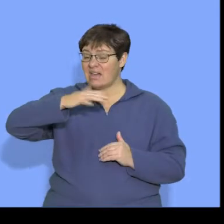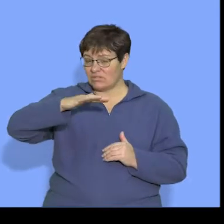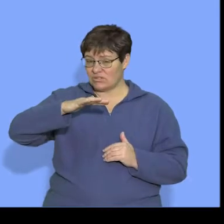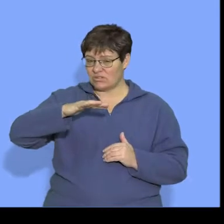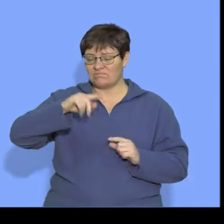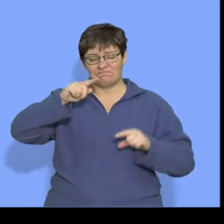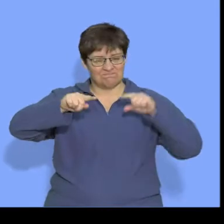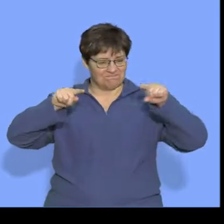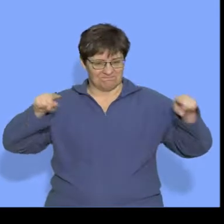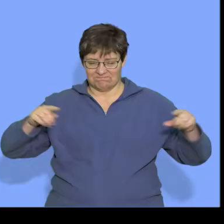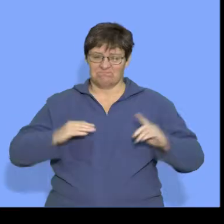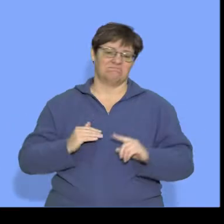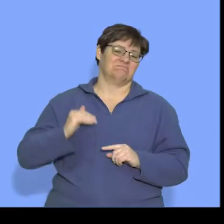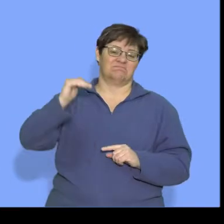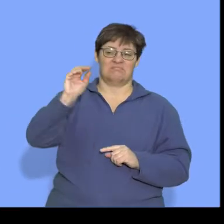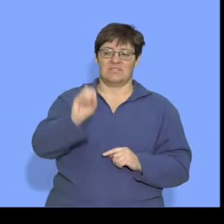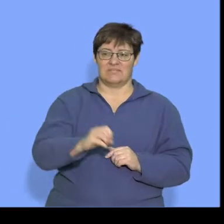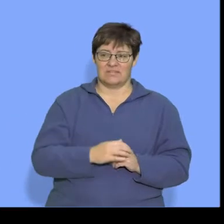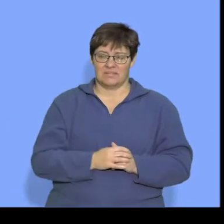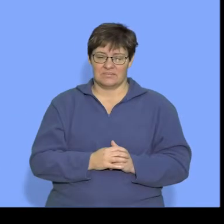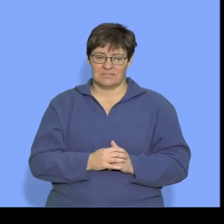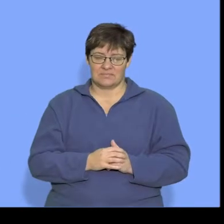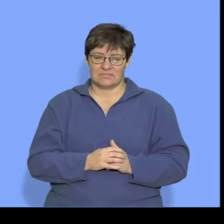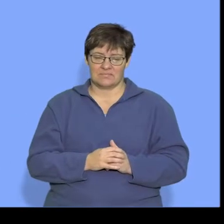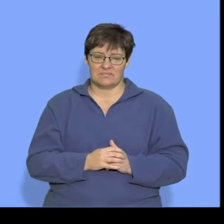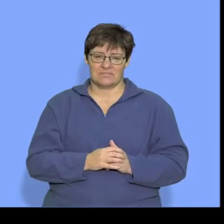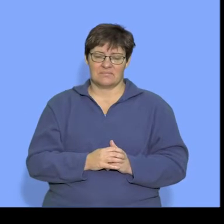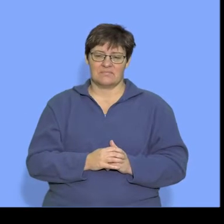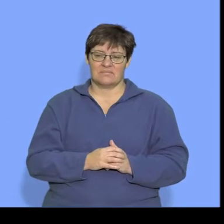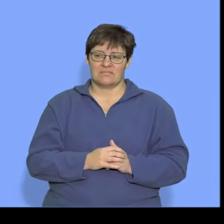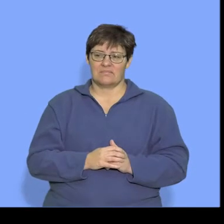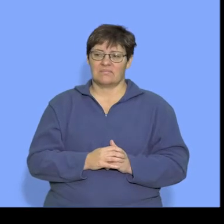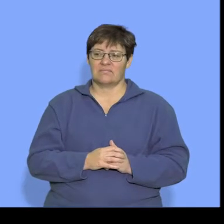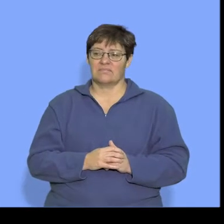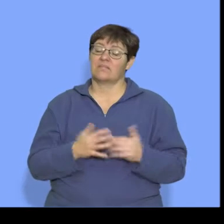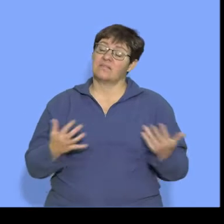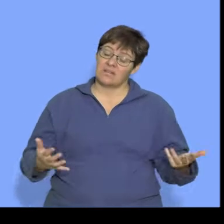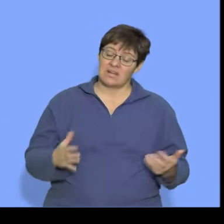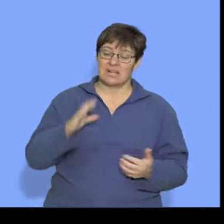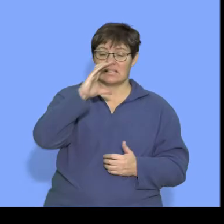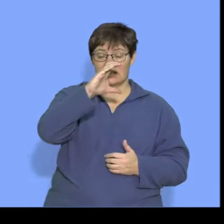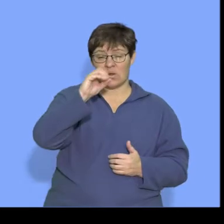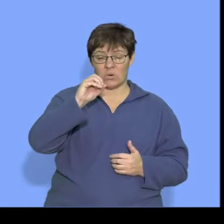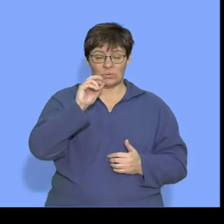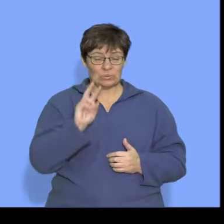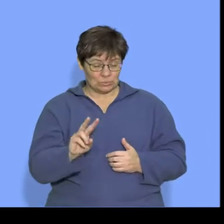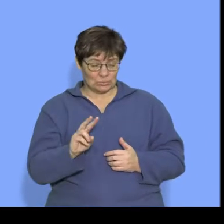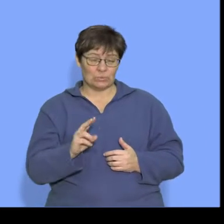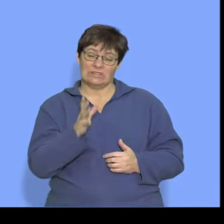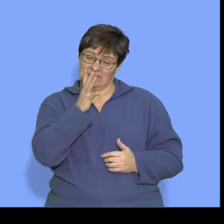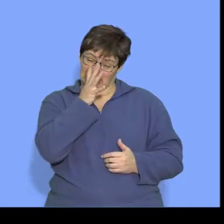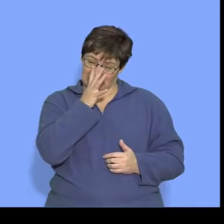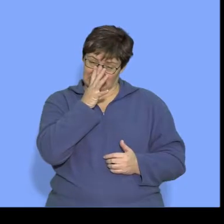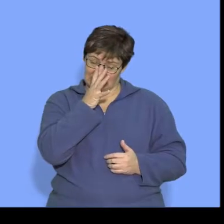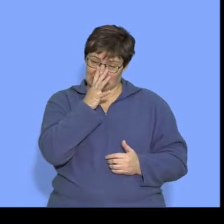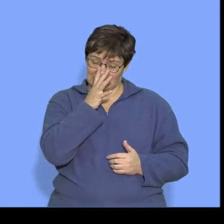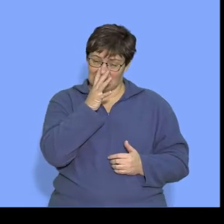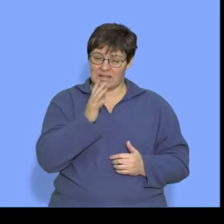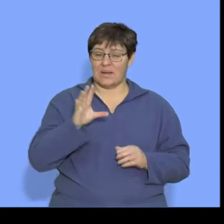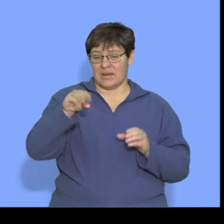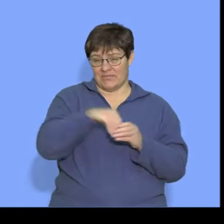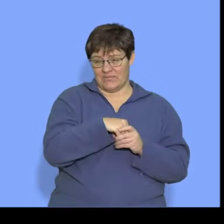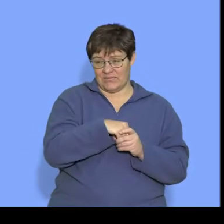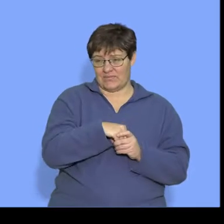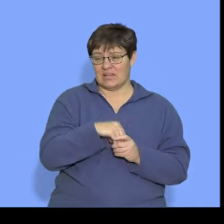parts of the world. And so a significant contributor to the greenhouse gases is carbon dioxide. And